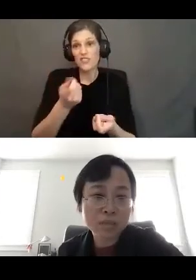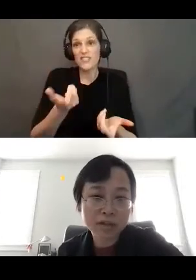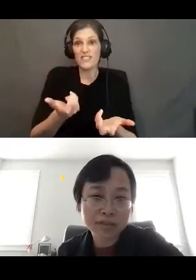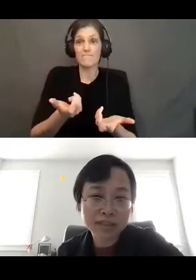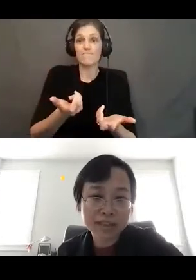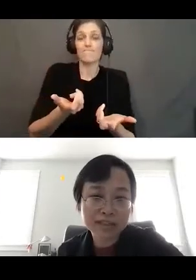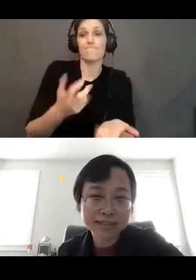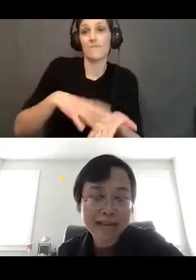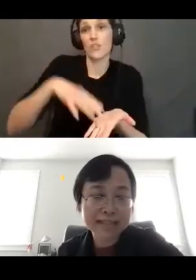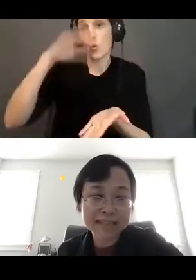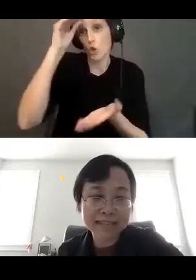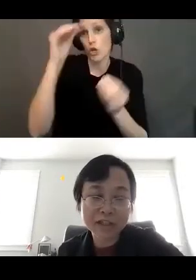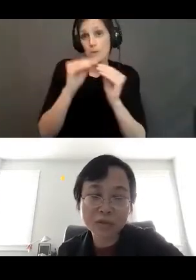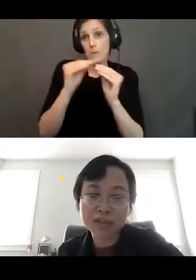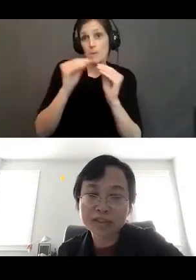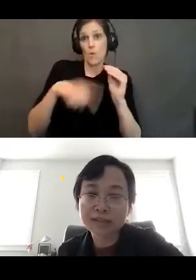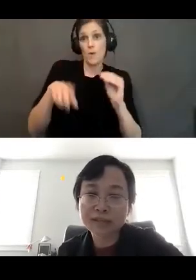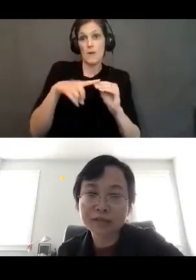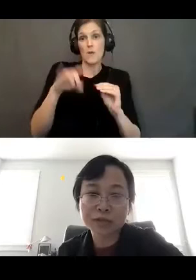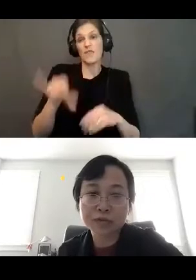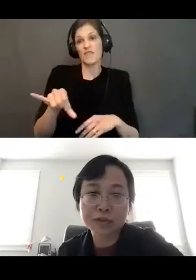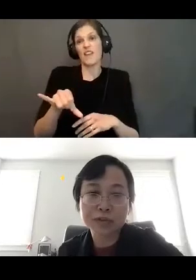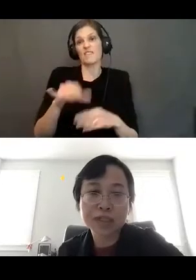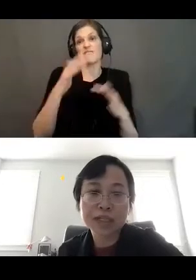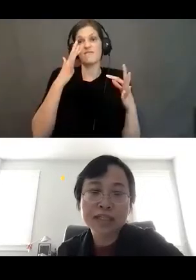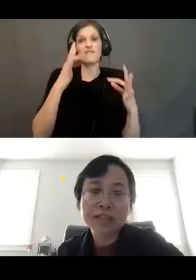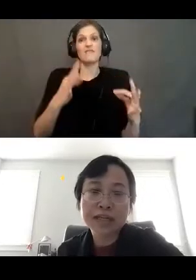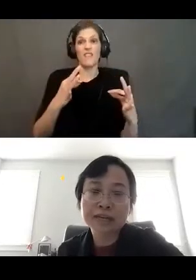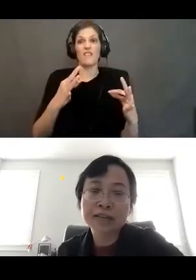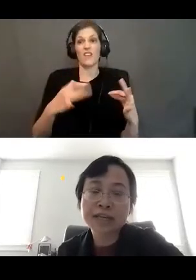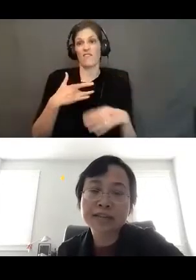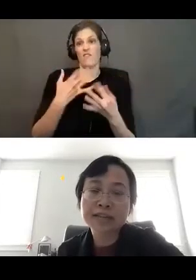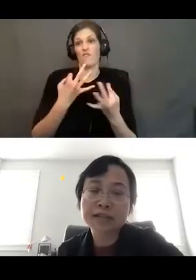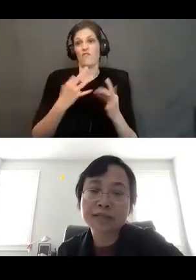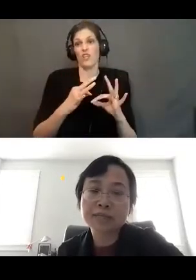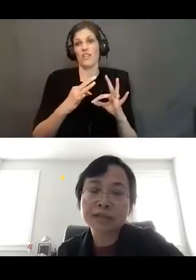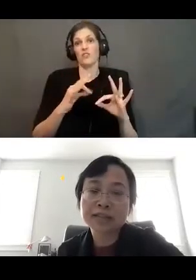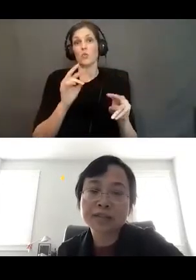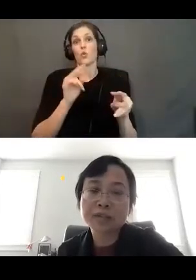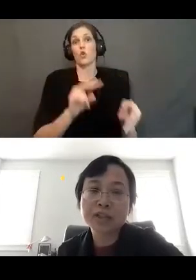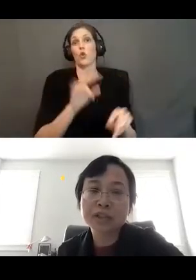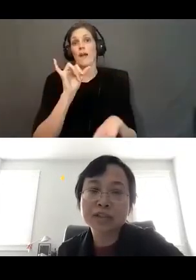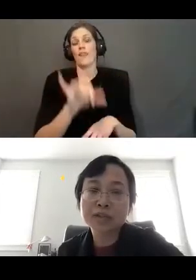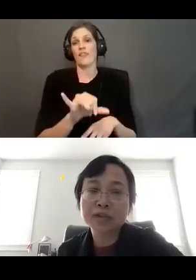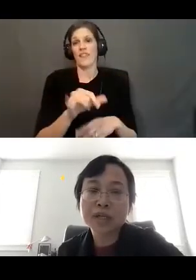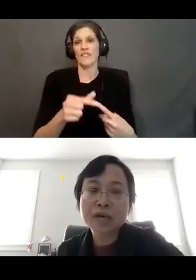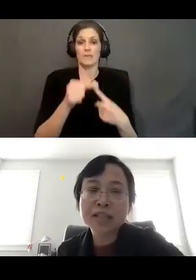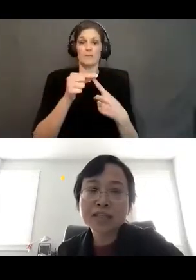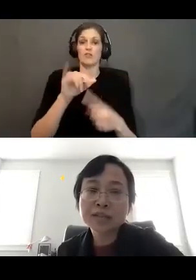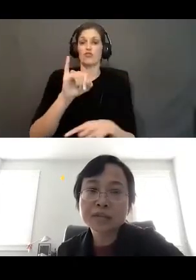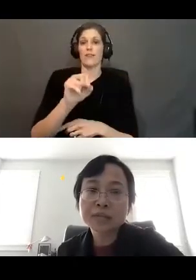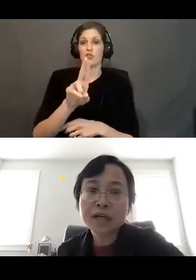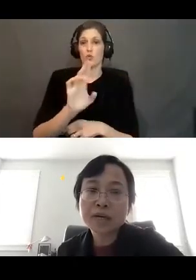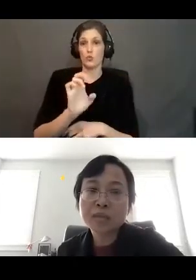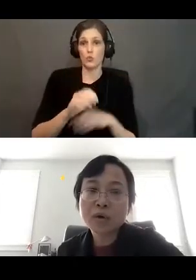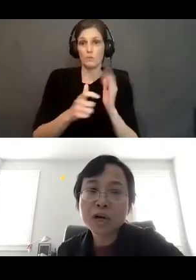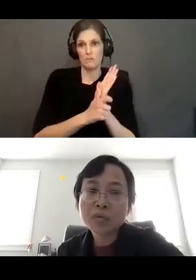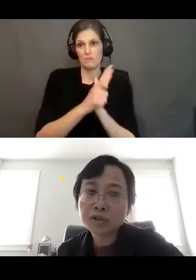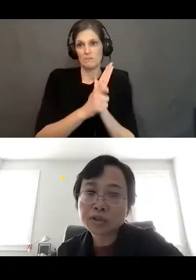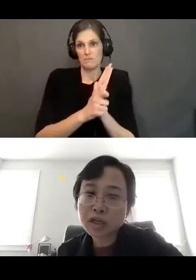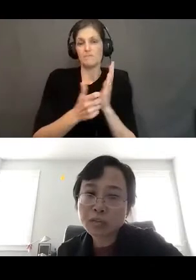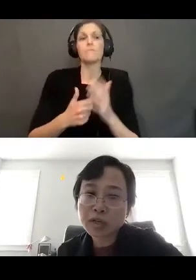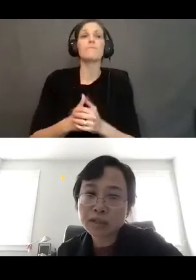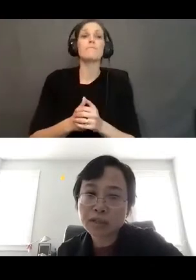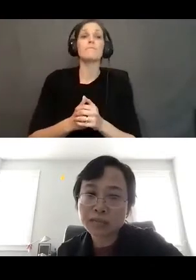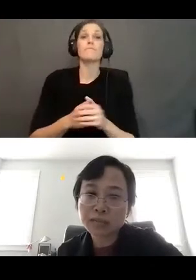more about science engagement, definitely feel free to check out that special issue. But that's all I want